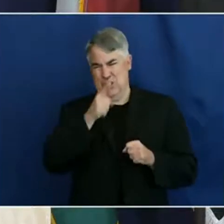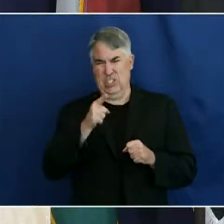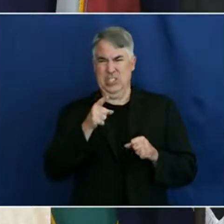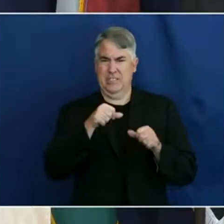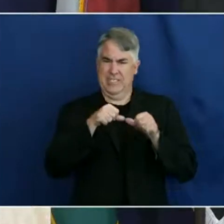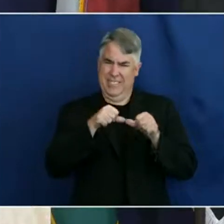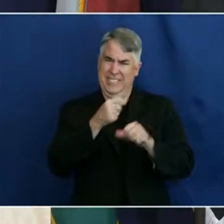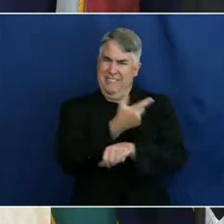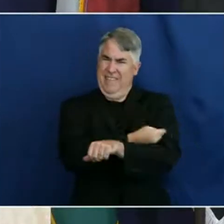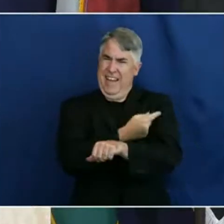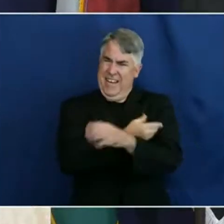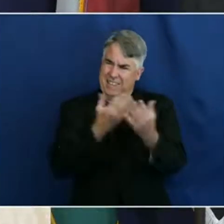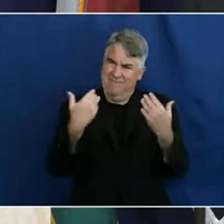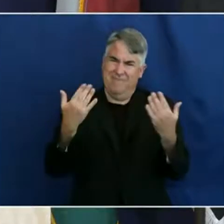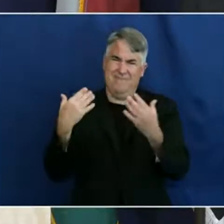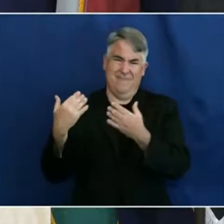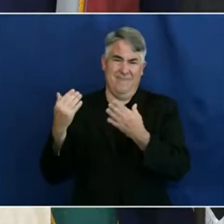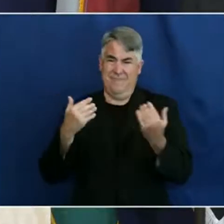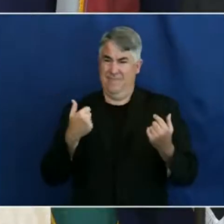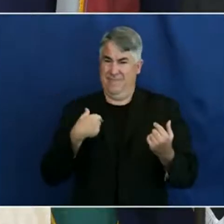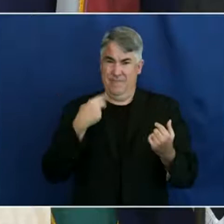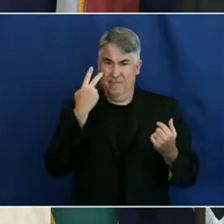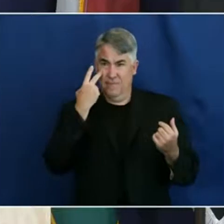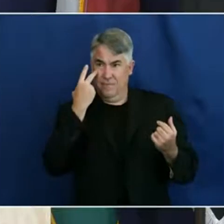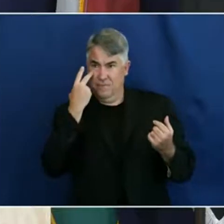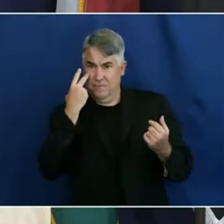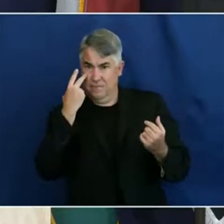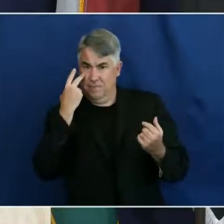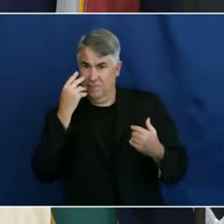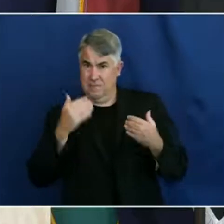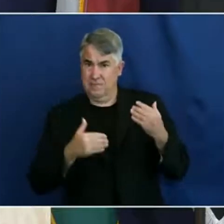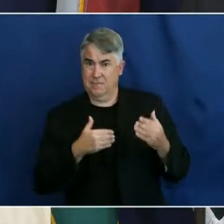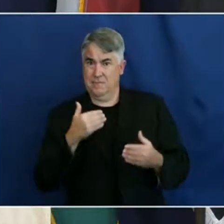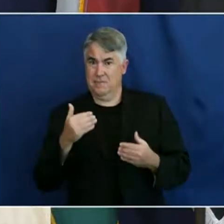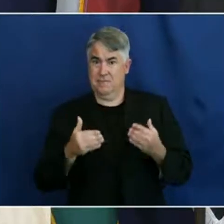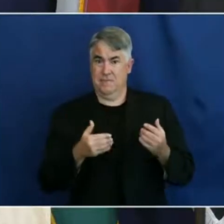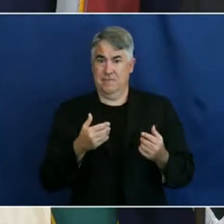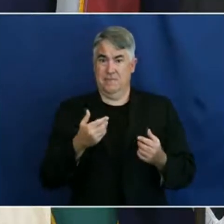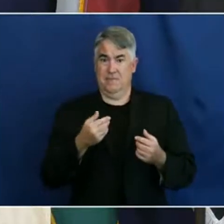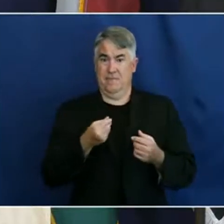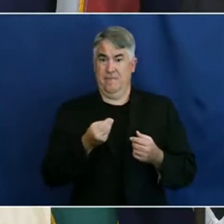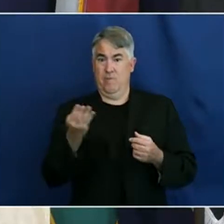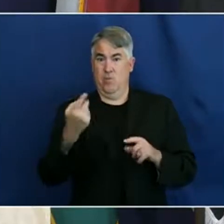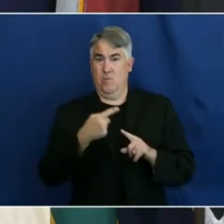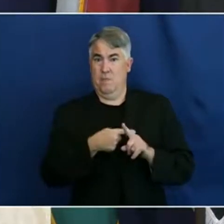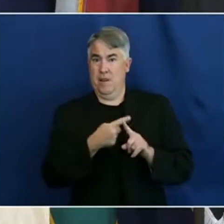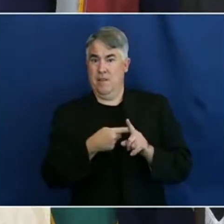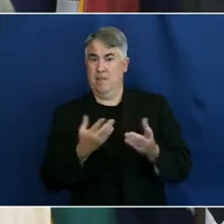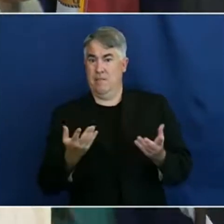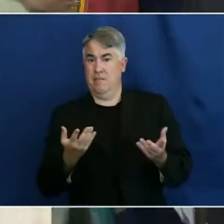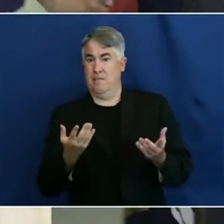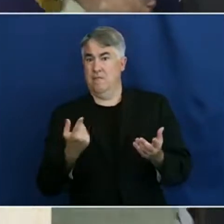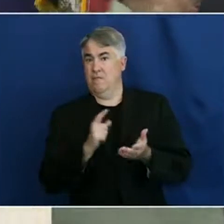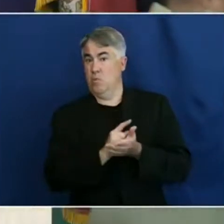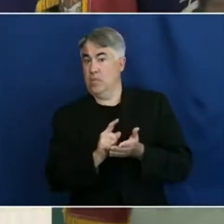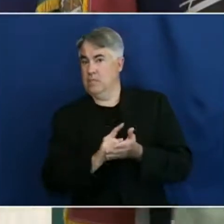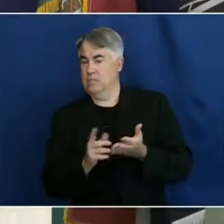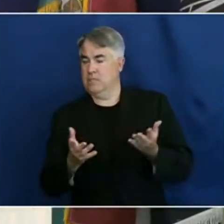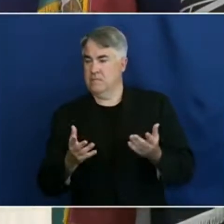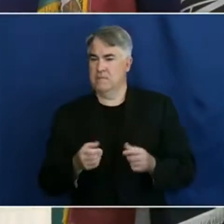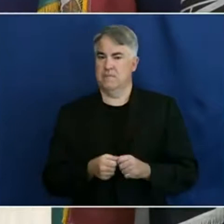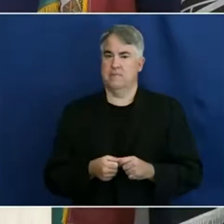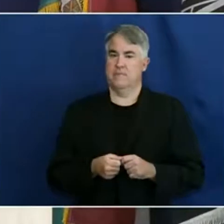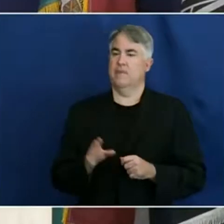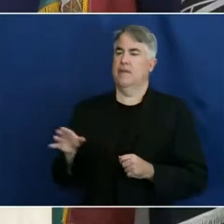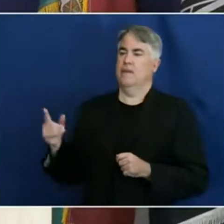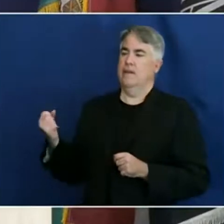vaccinated, and we'll see where we are in the next several weeks to months. I'm sorry, just to follow up, can